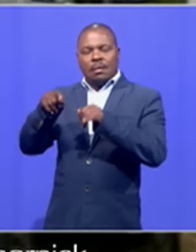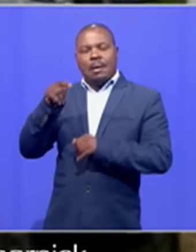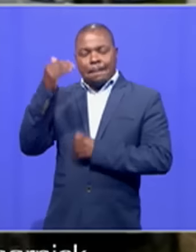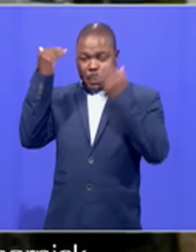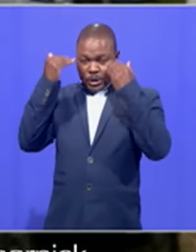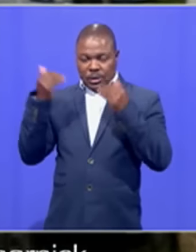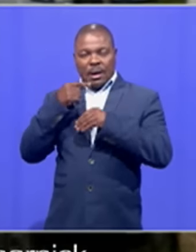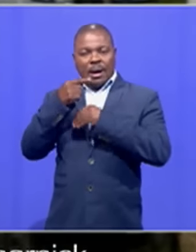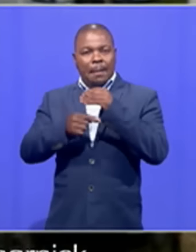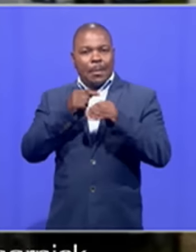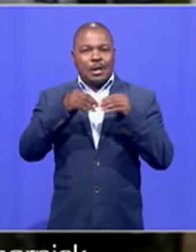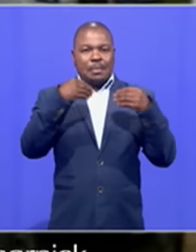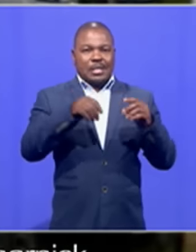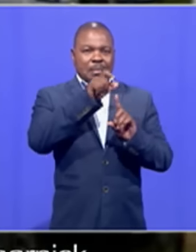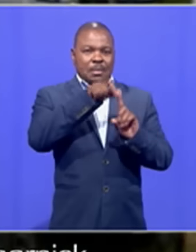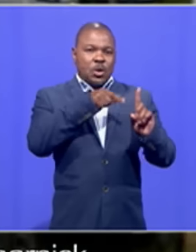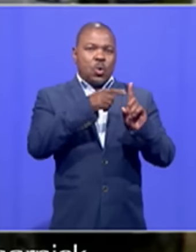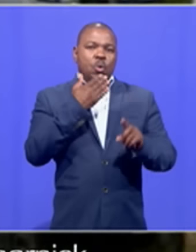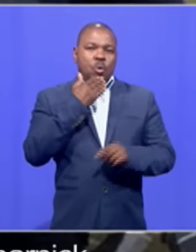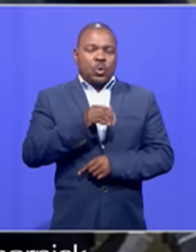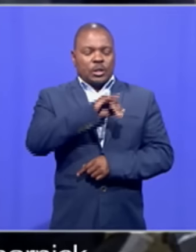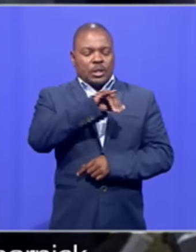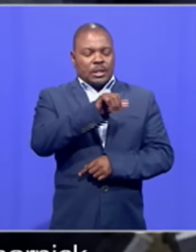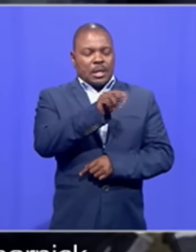melato ya rakgwebo James Shannick.